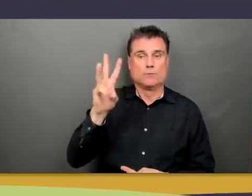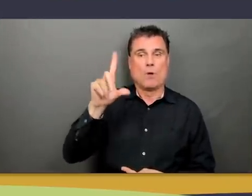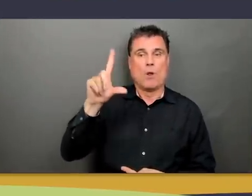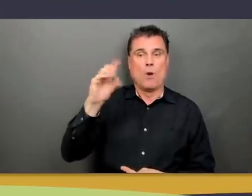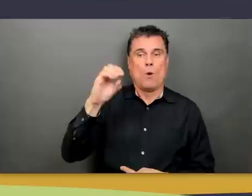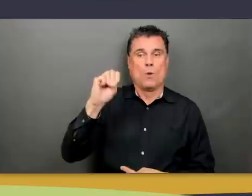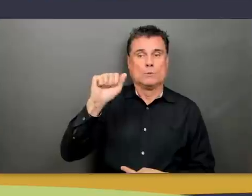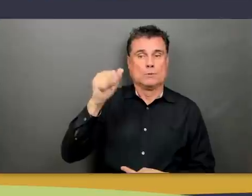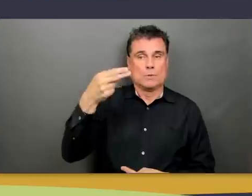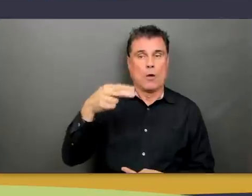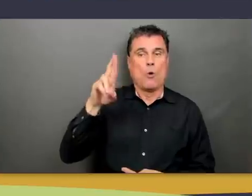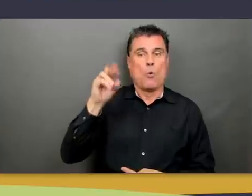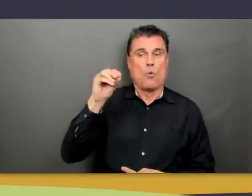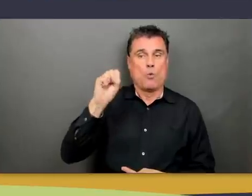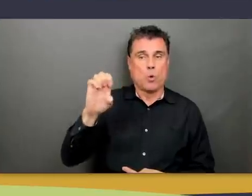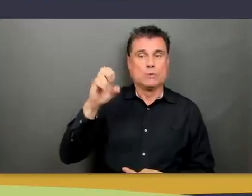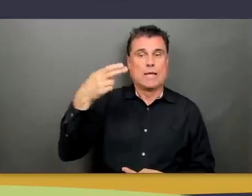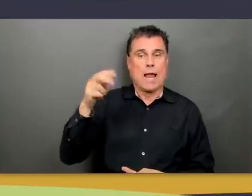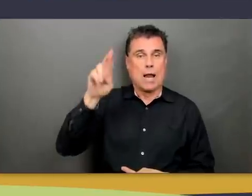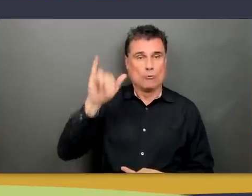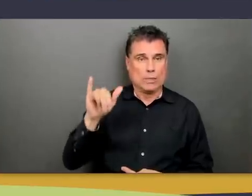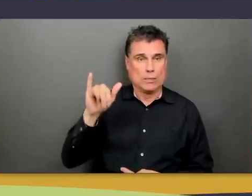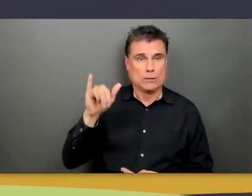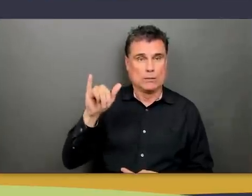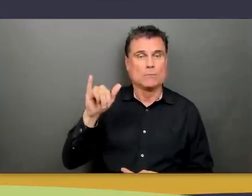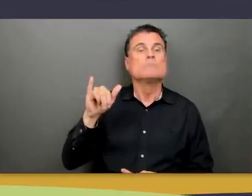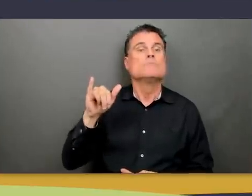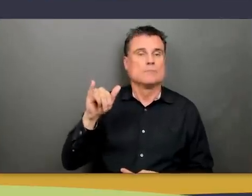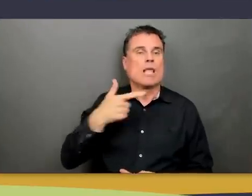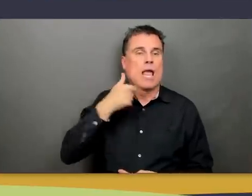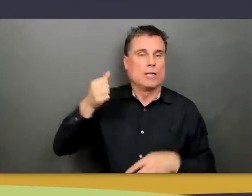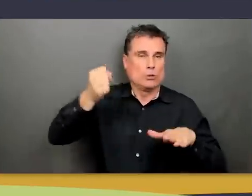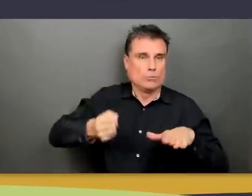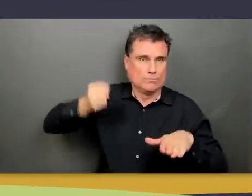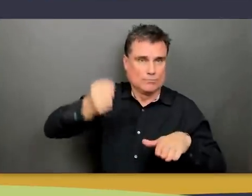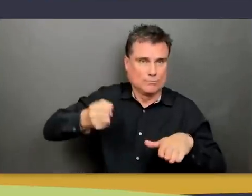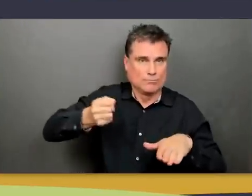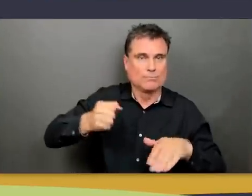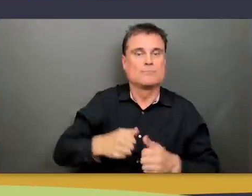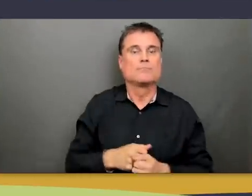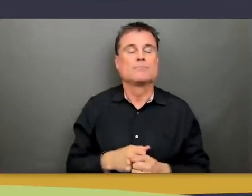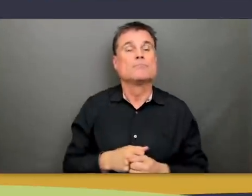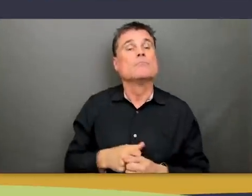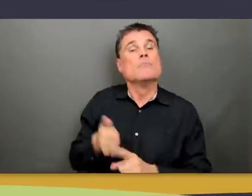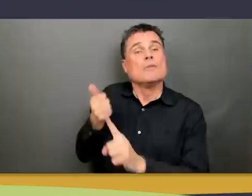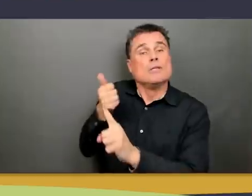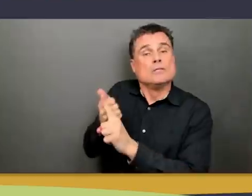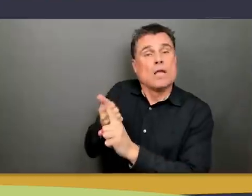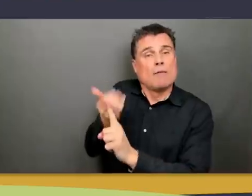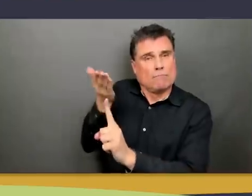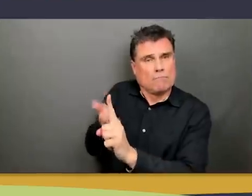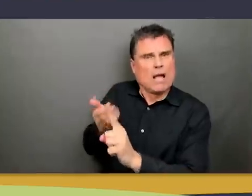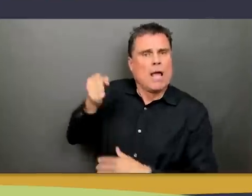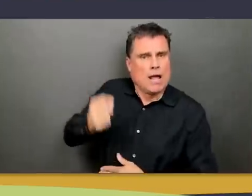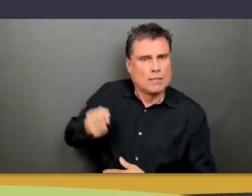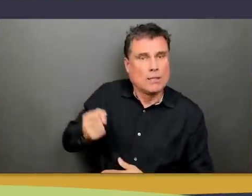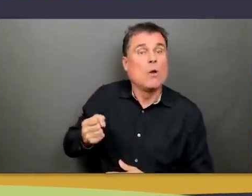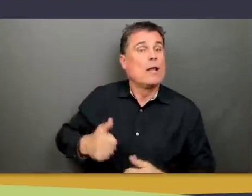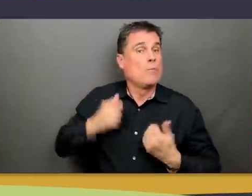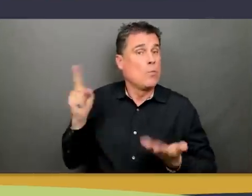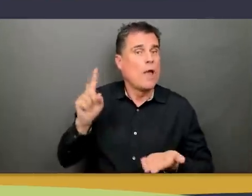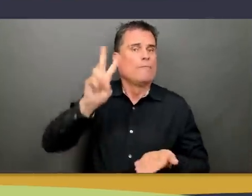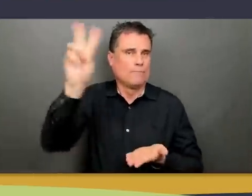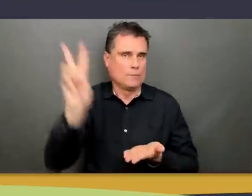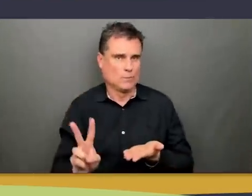for her work in breaking down barriers and standing up for the rights of the most marginalized, racialized, and dispossessed